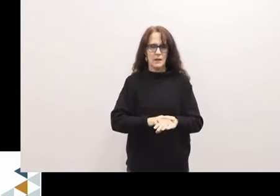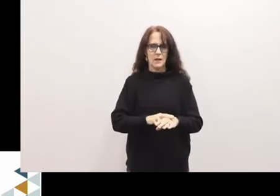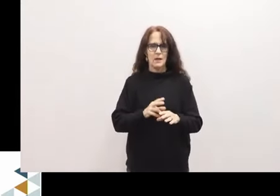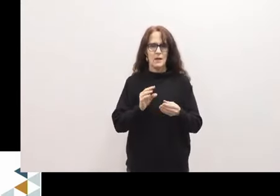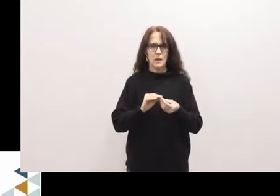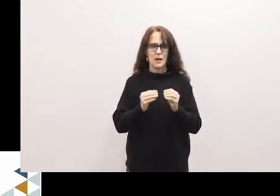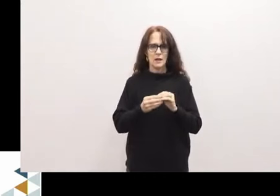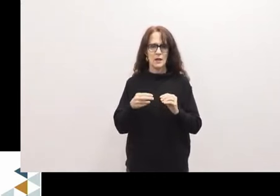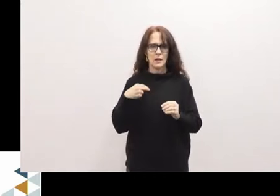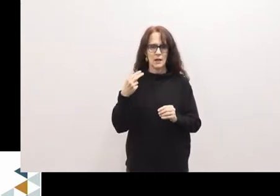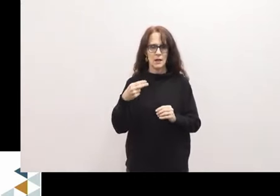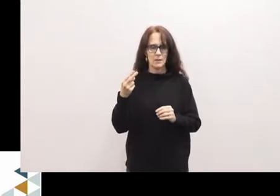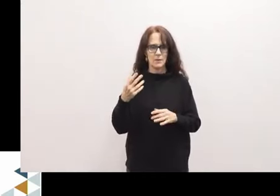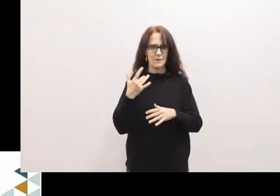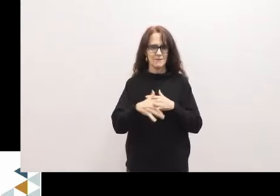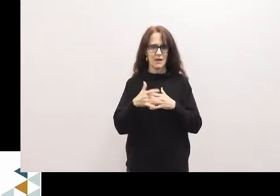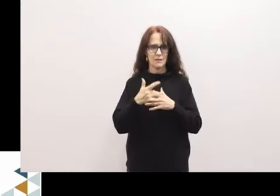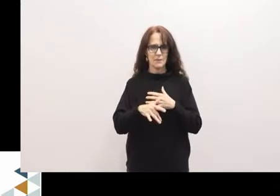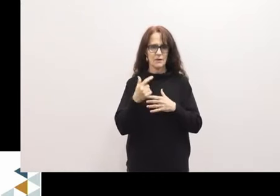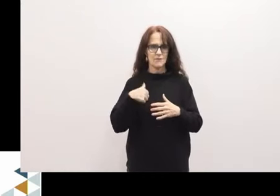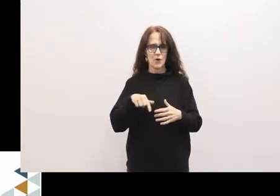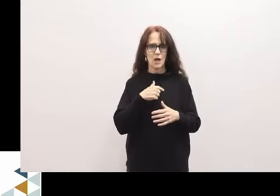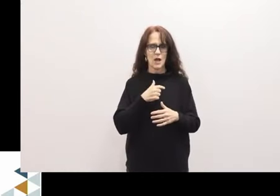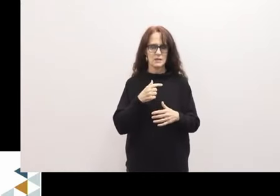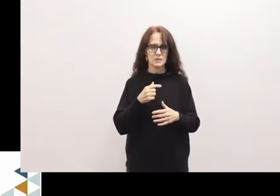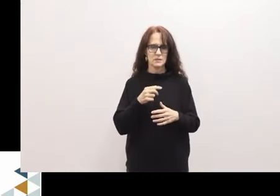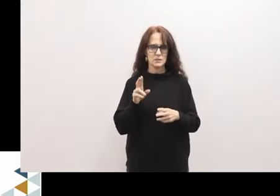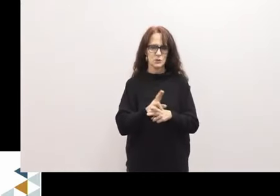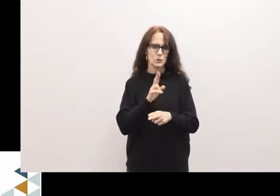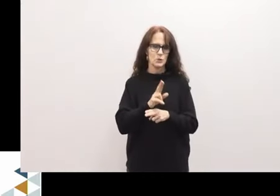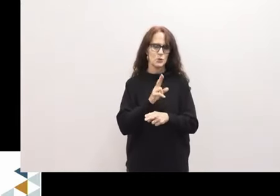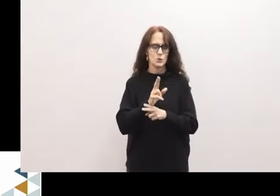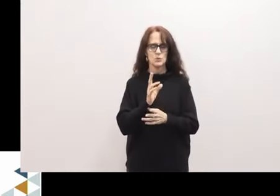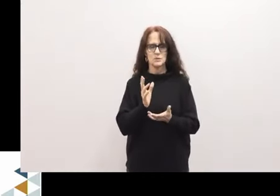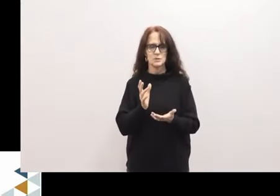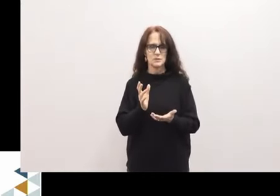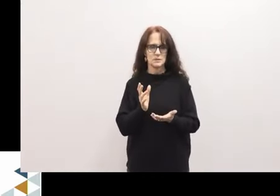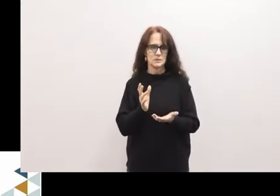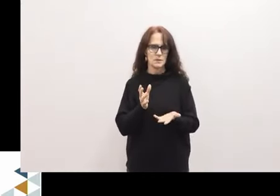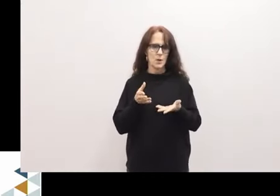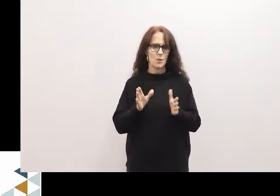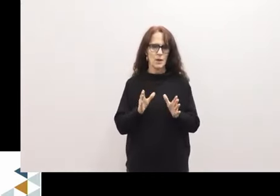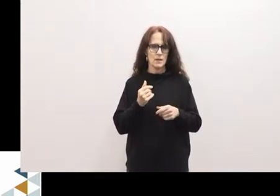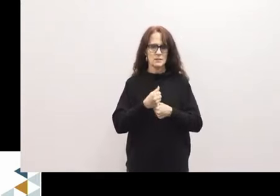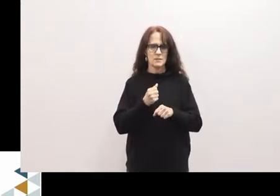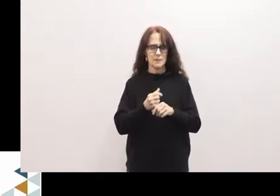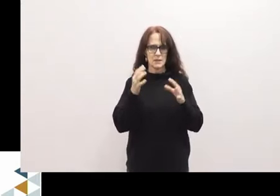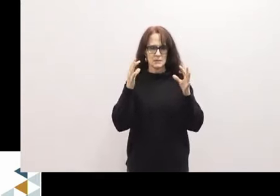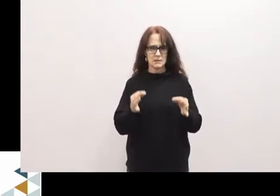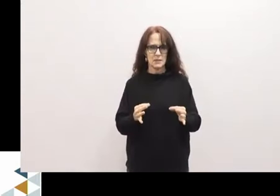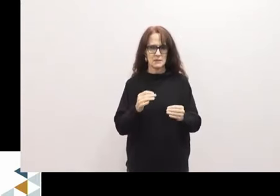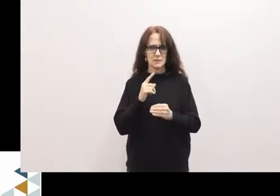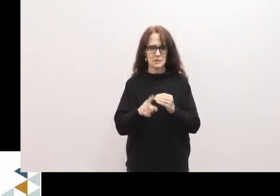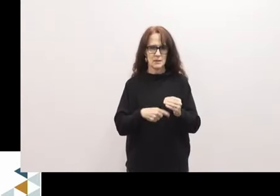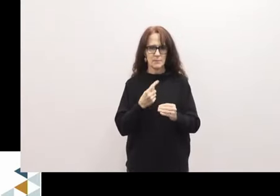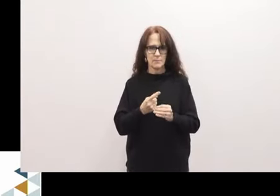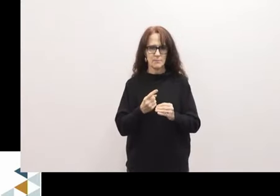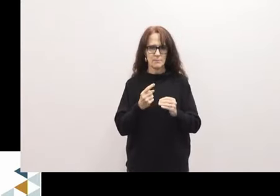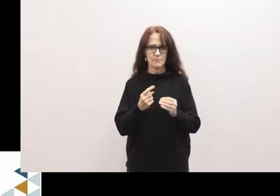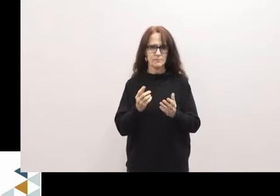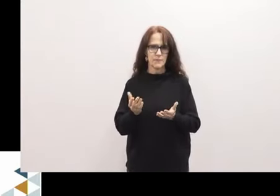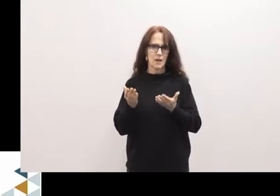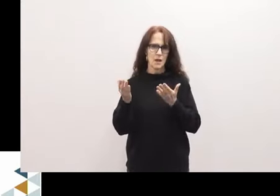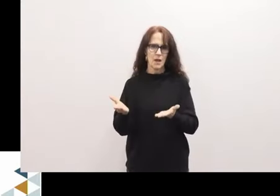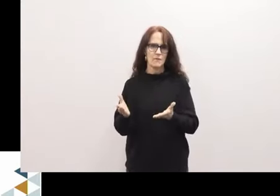that historically had been available for us to be able to utilize as ways to make decisions about